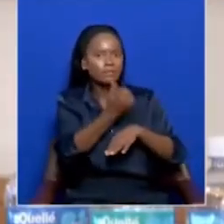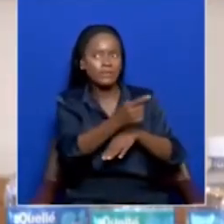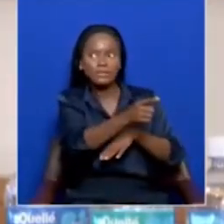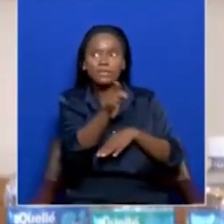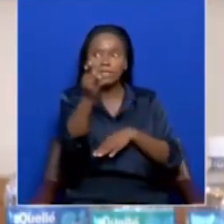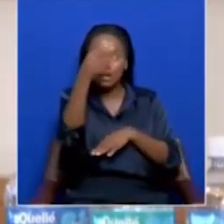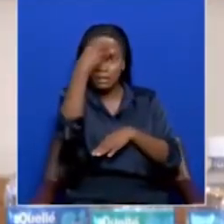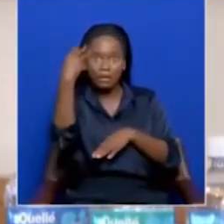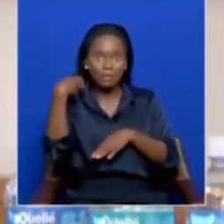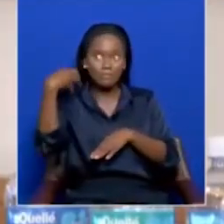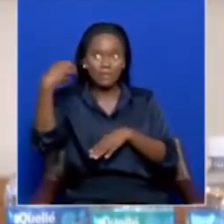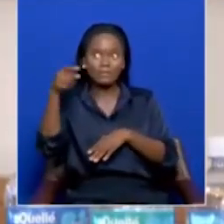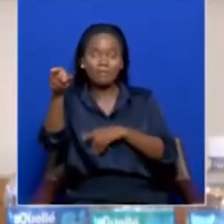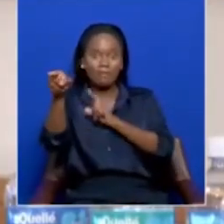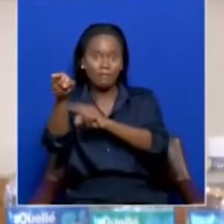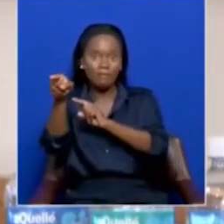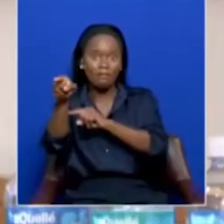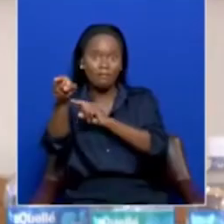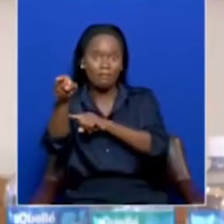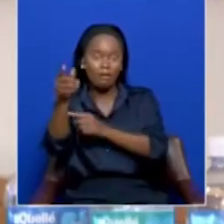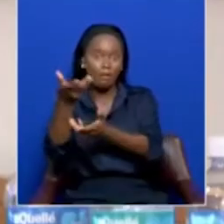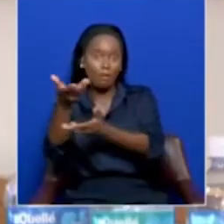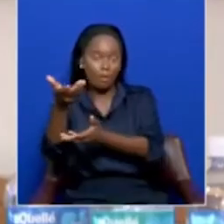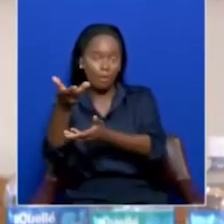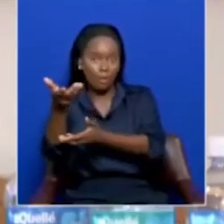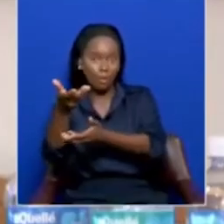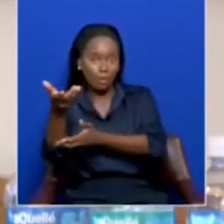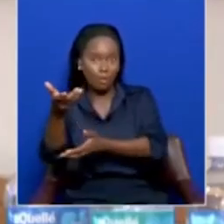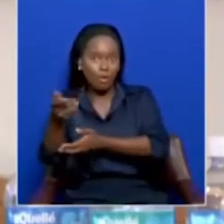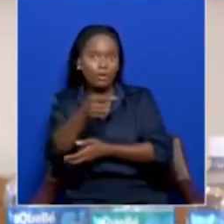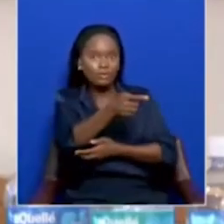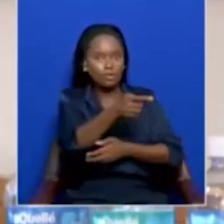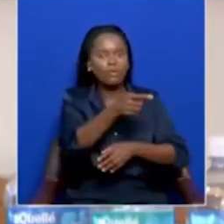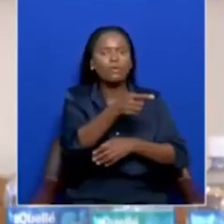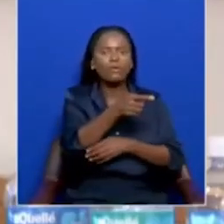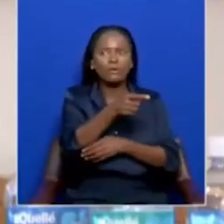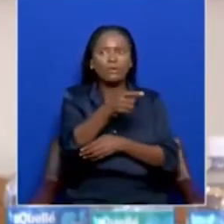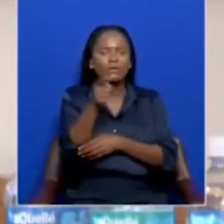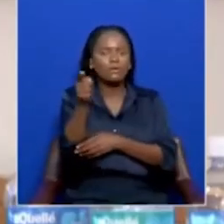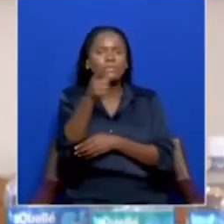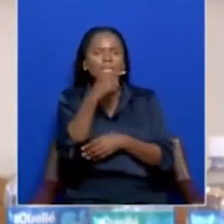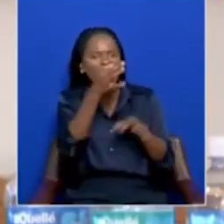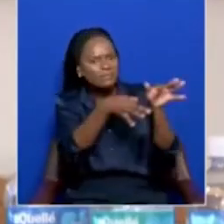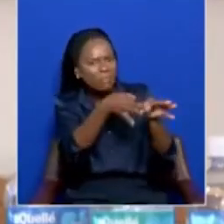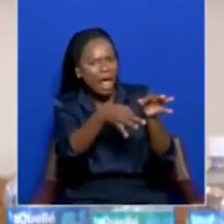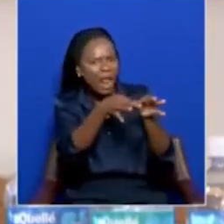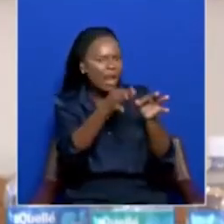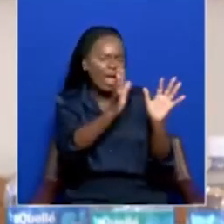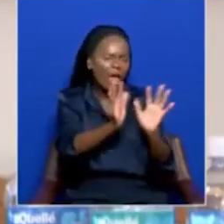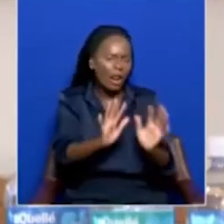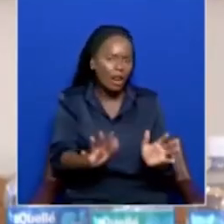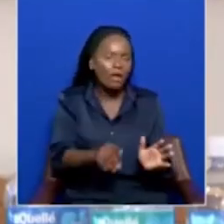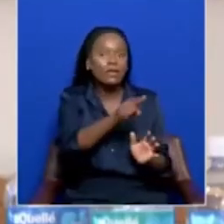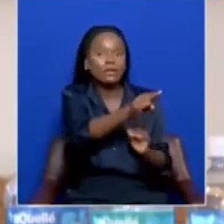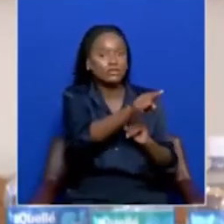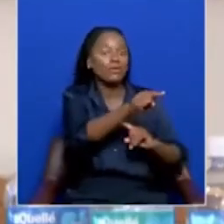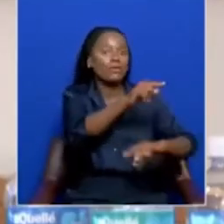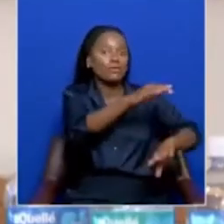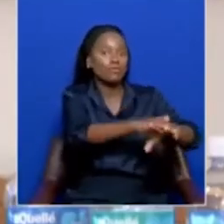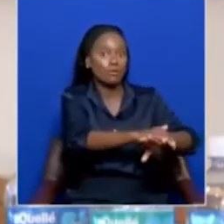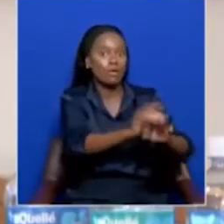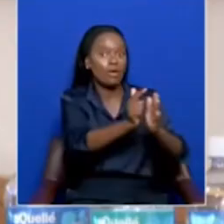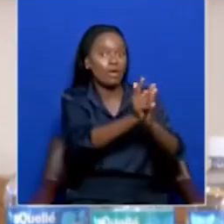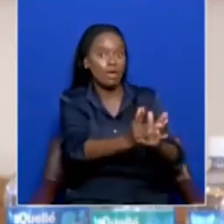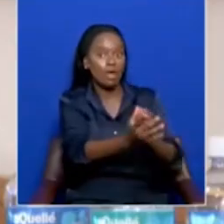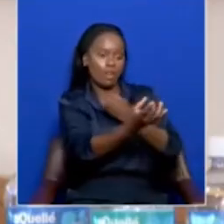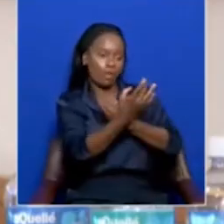write my needs and grievances, and that I send the email to Mr. Mkhunu. But at the same time, he said I must also